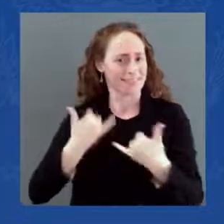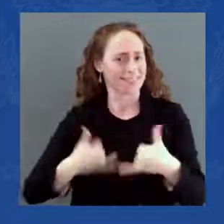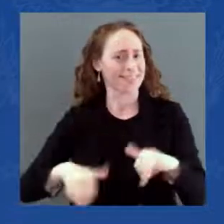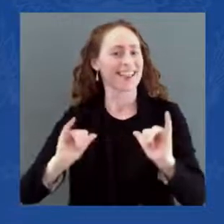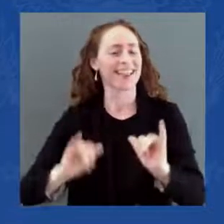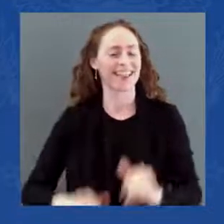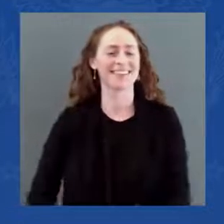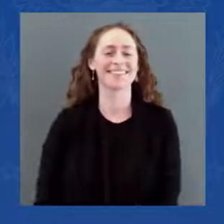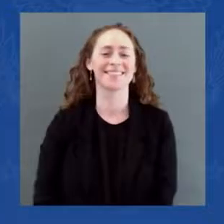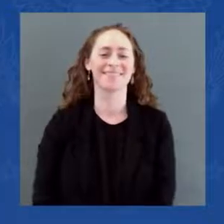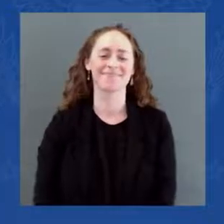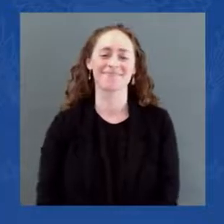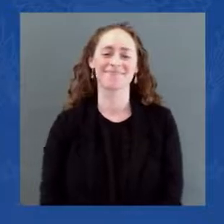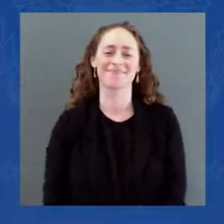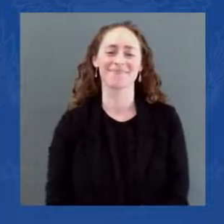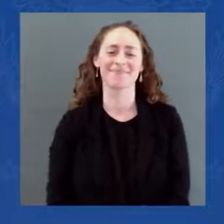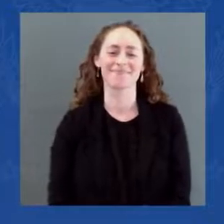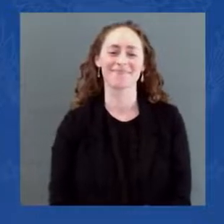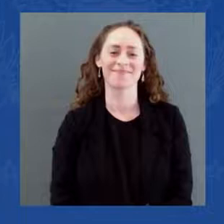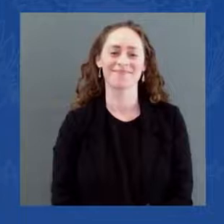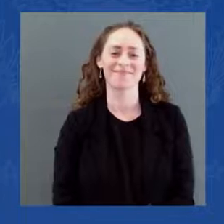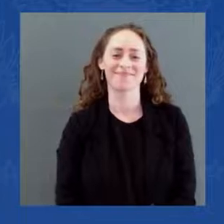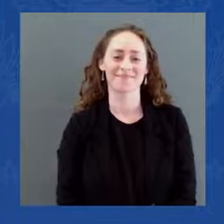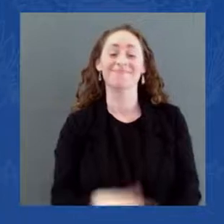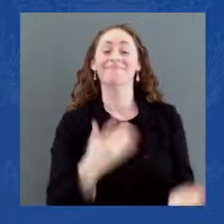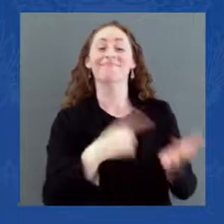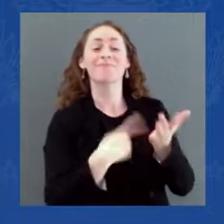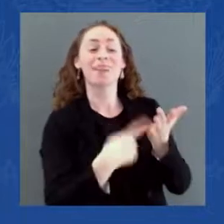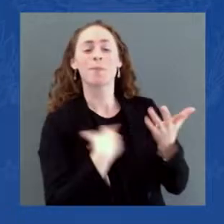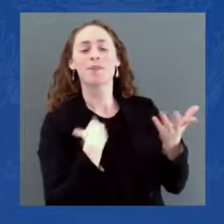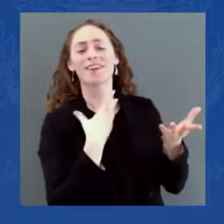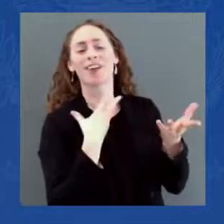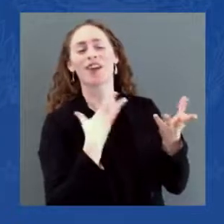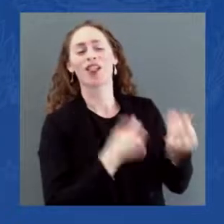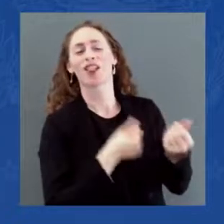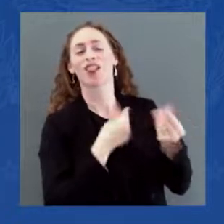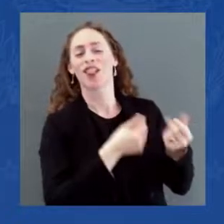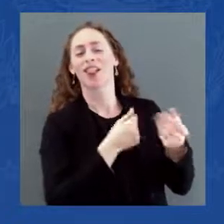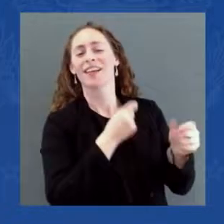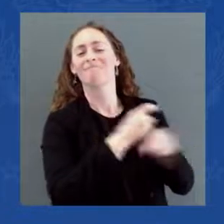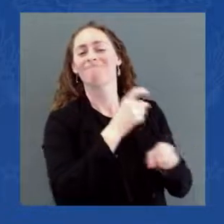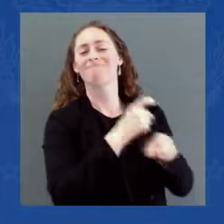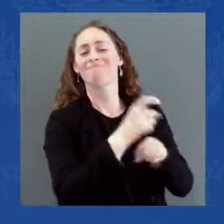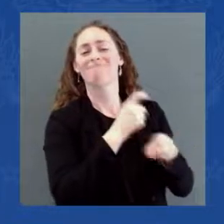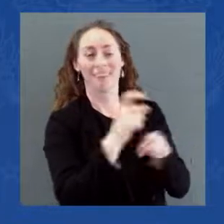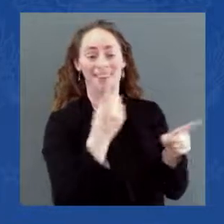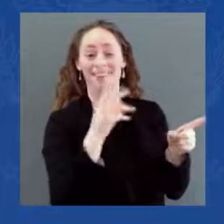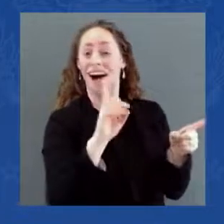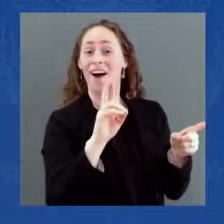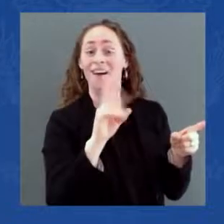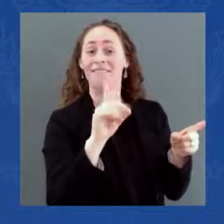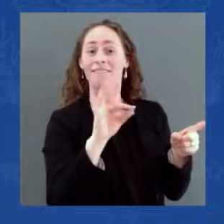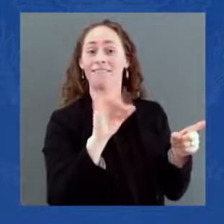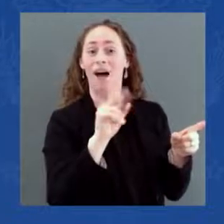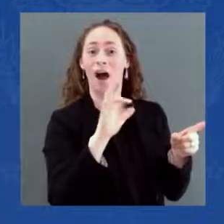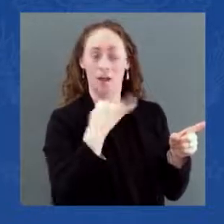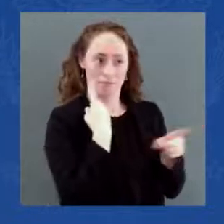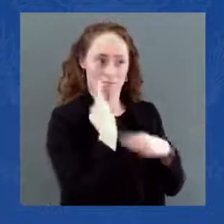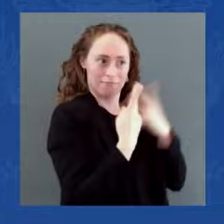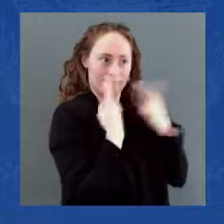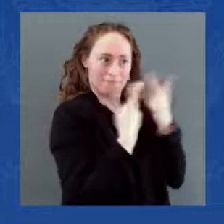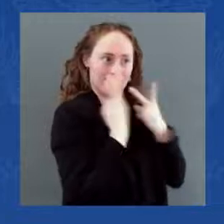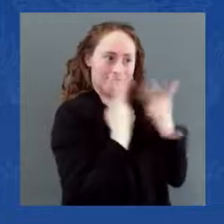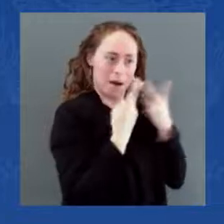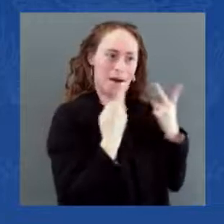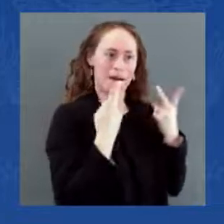president? Fauci. But all kidding aside, I sincerely mean it. Today, I'm back to announce our action